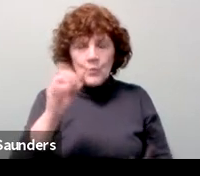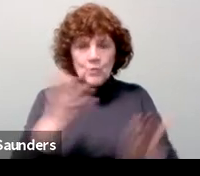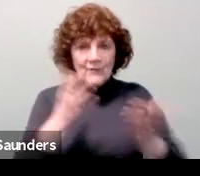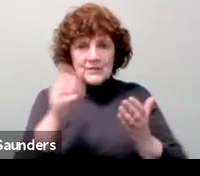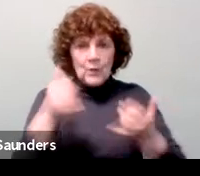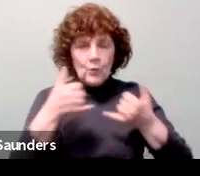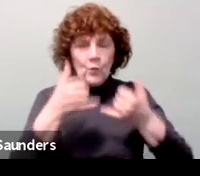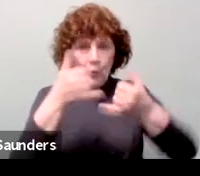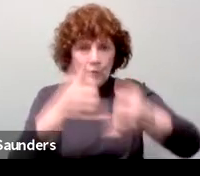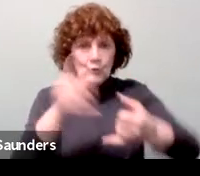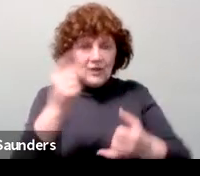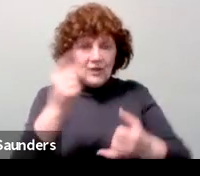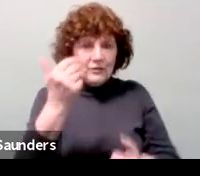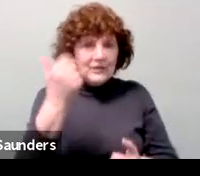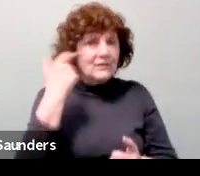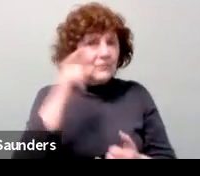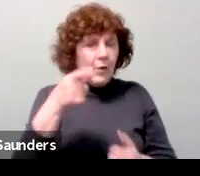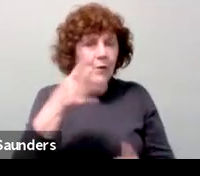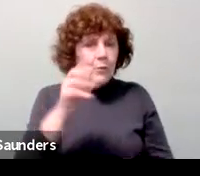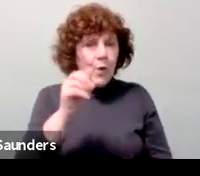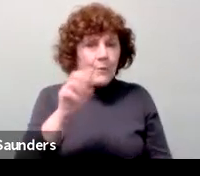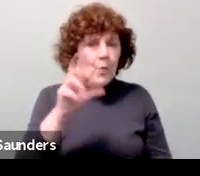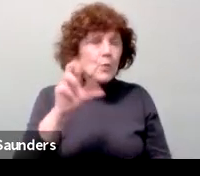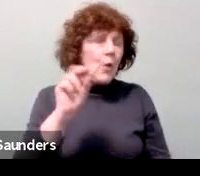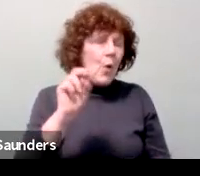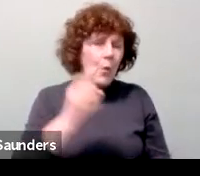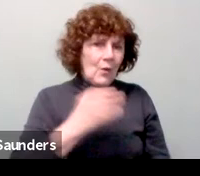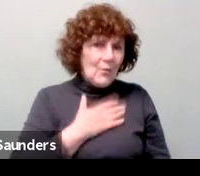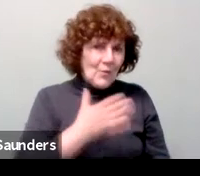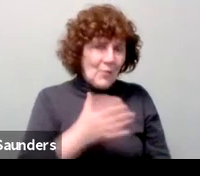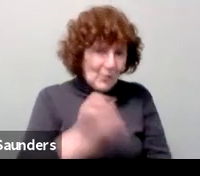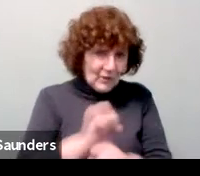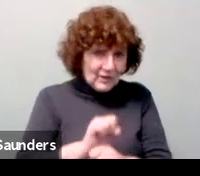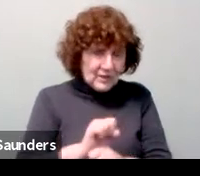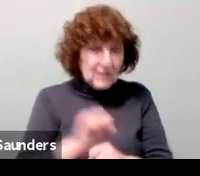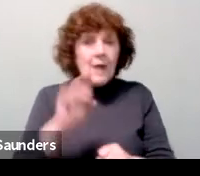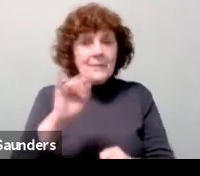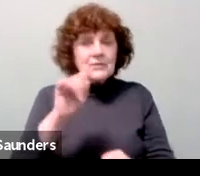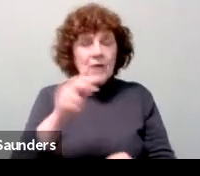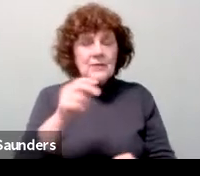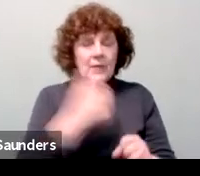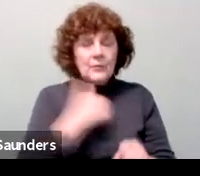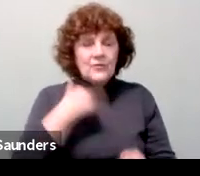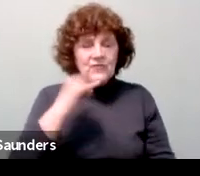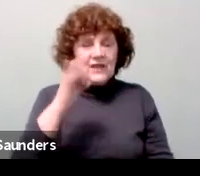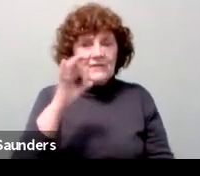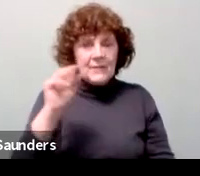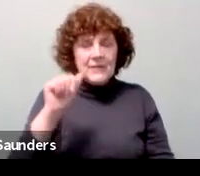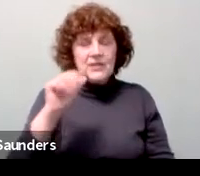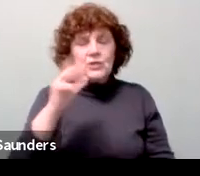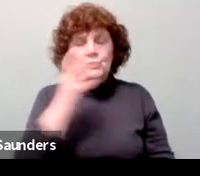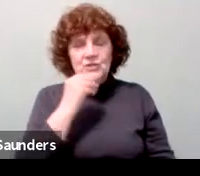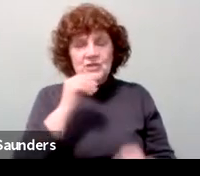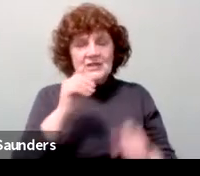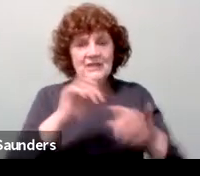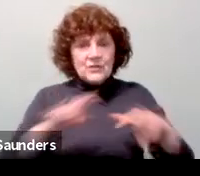for his pro bono work. Matan sits on JFNA's Jewish Equity, Diversity, and Inclusion